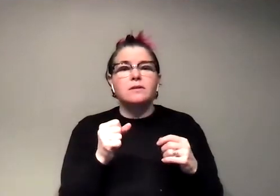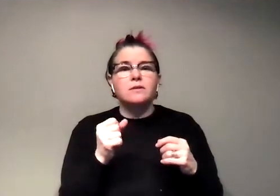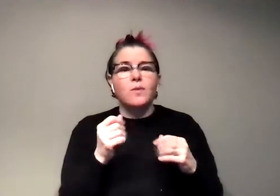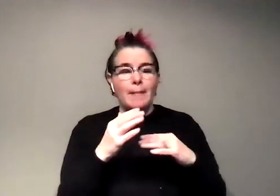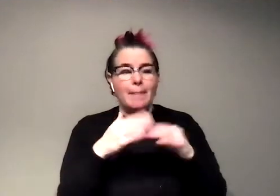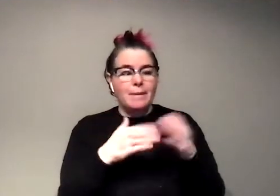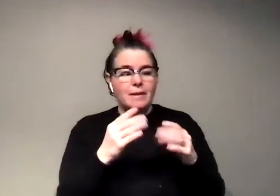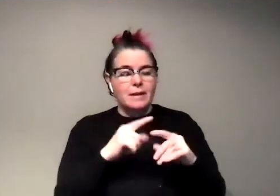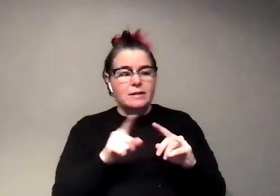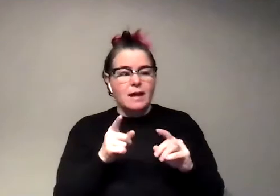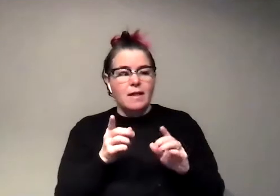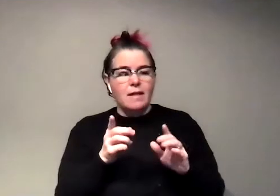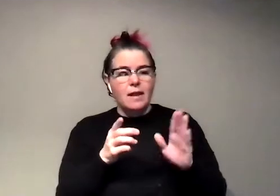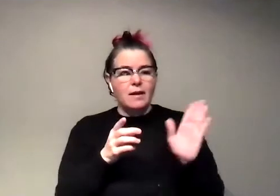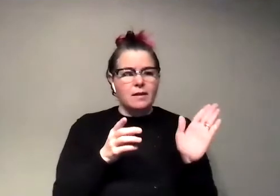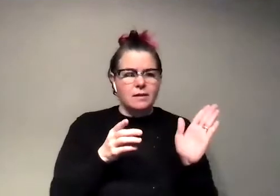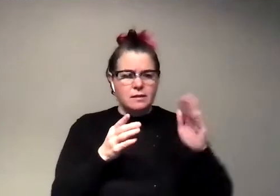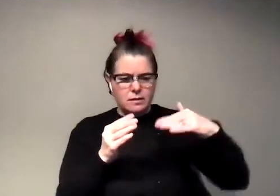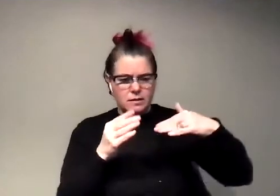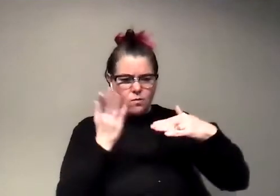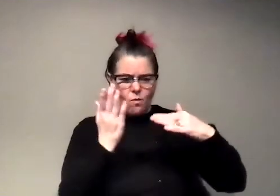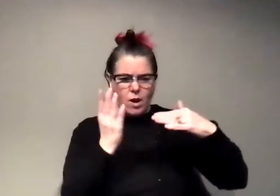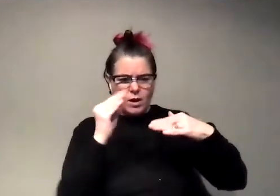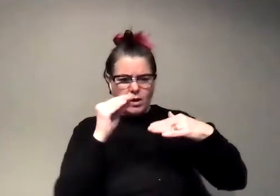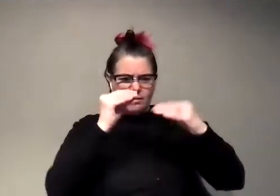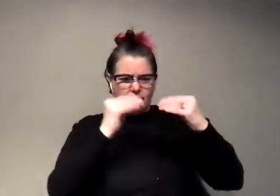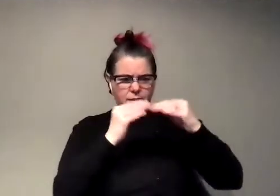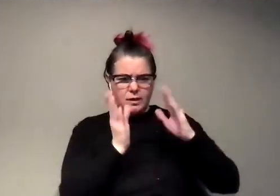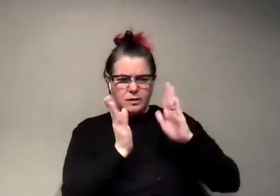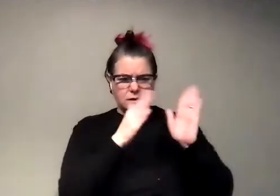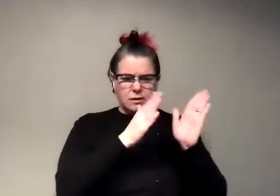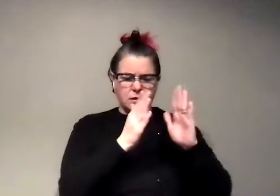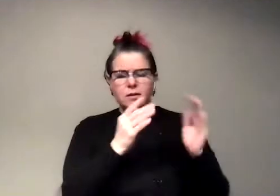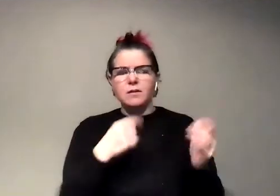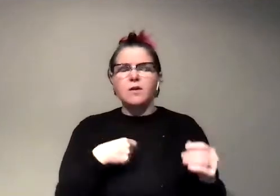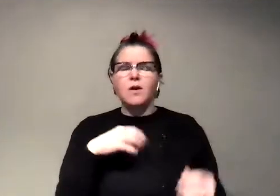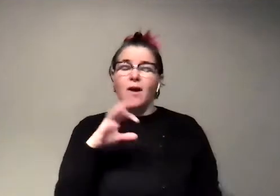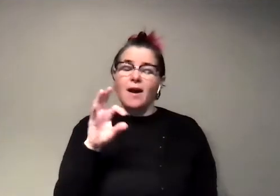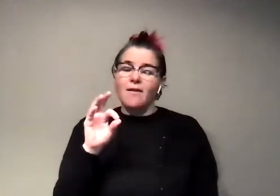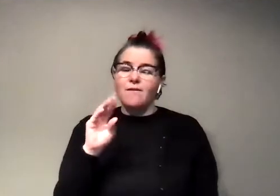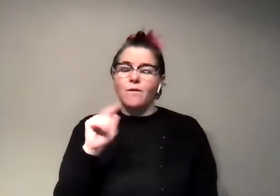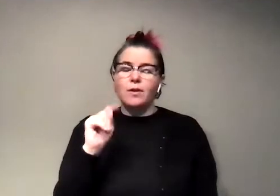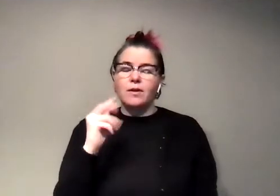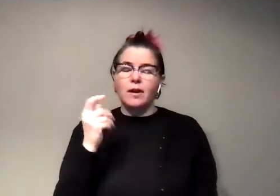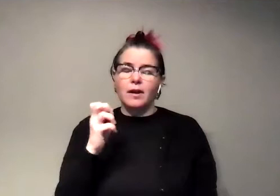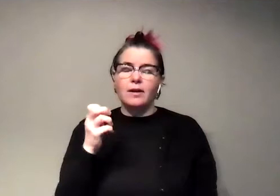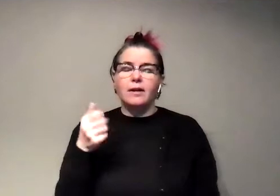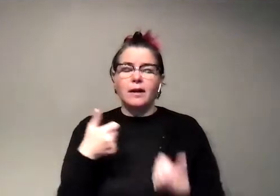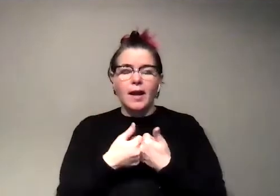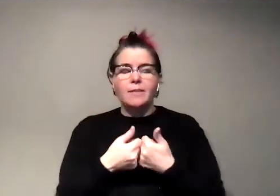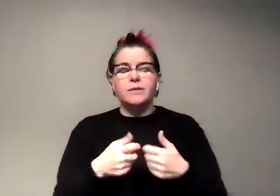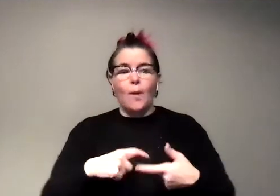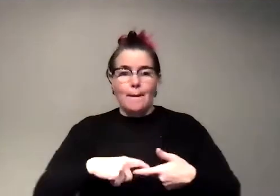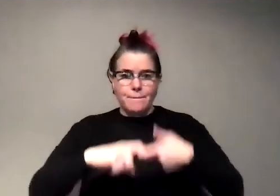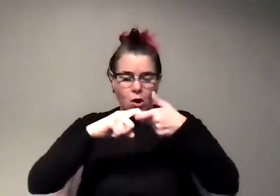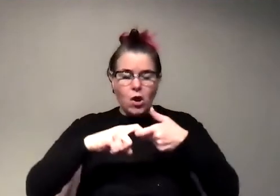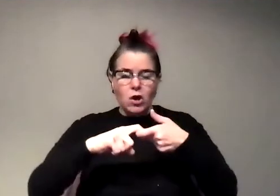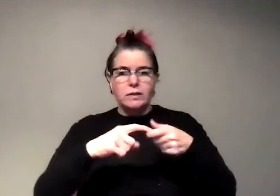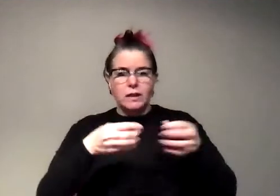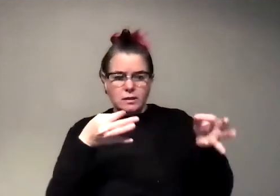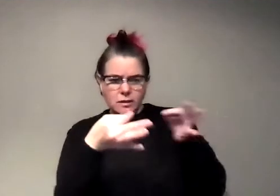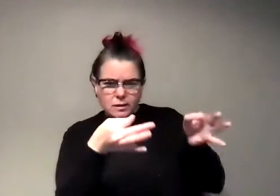angle versus vertical versus like horizontal. So I've had like Fortnite games where I paused it and I've kind of drawn out, like why